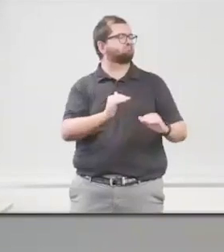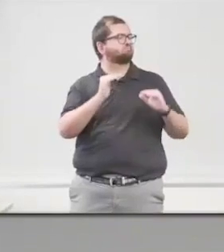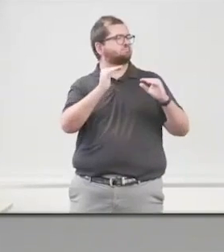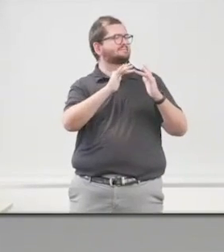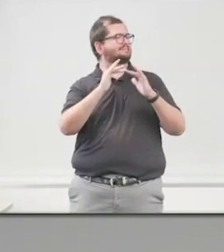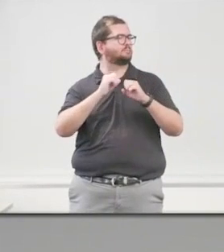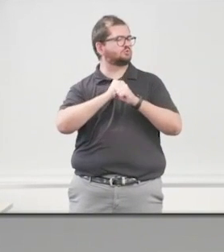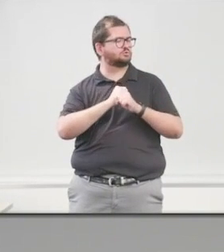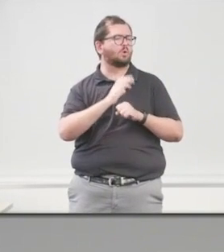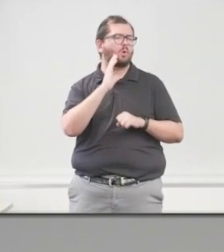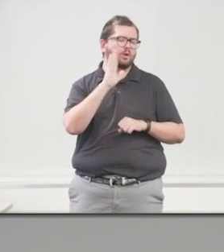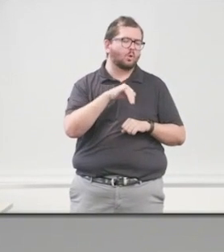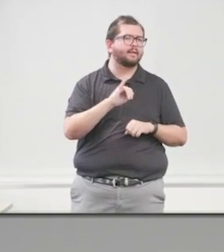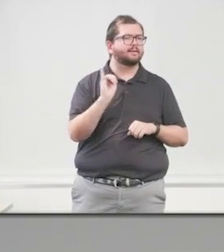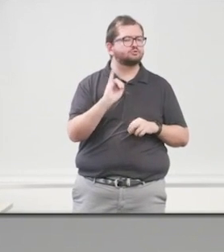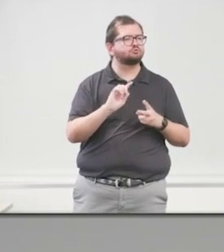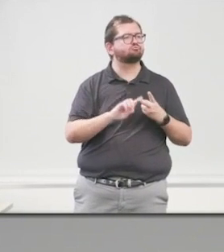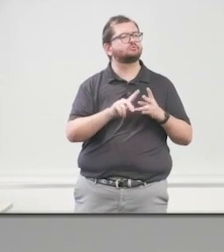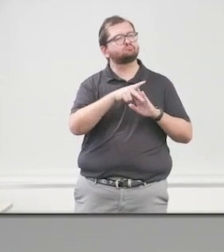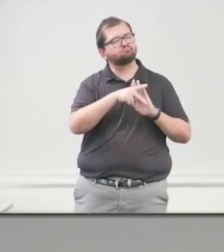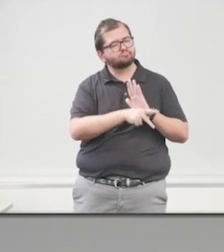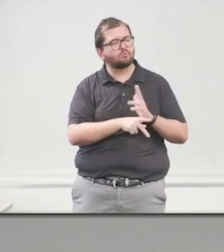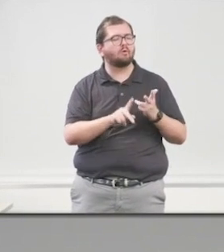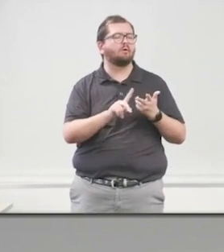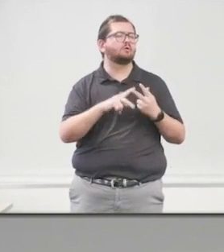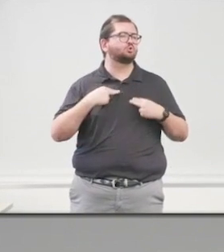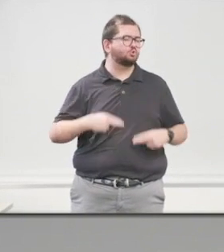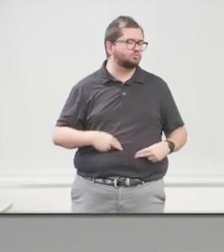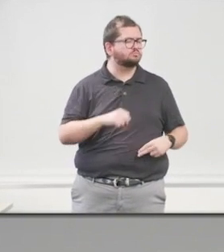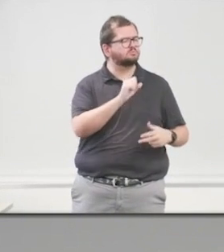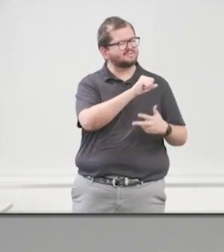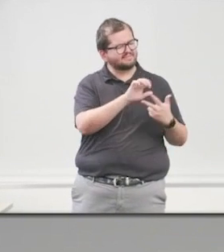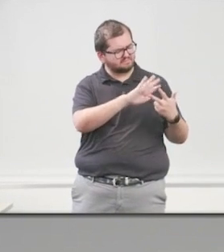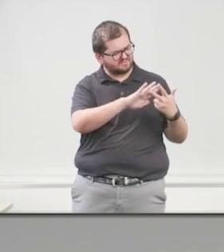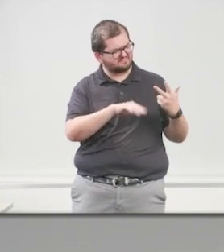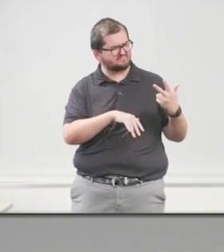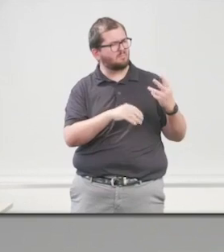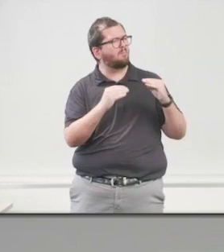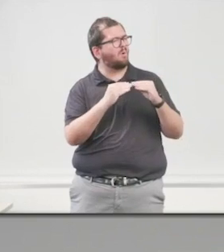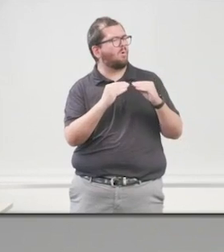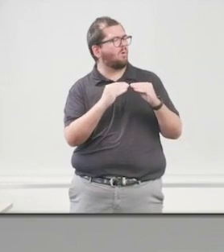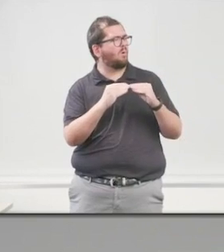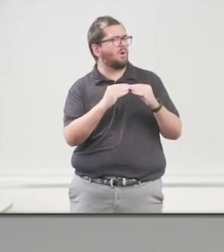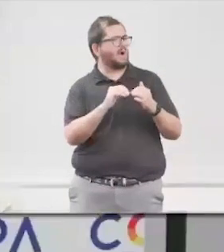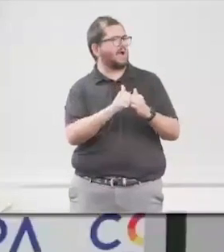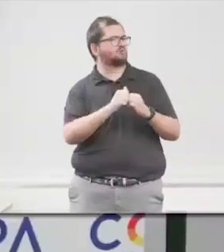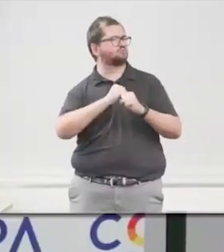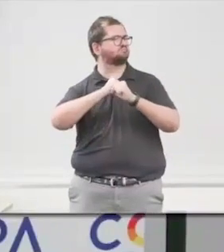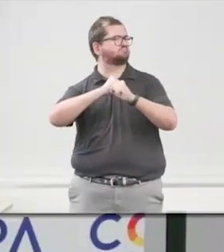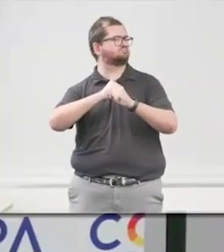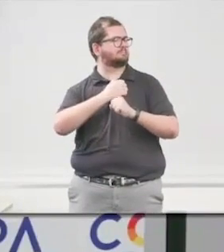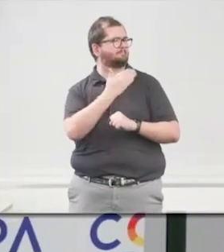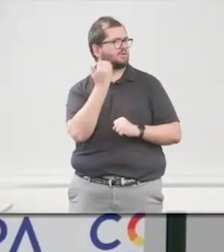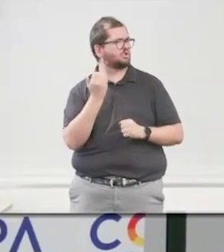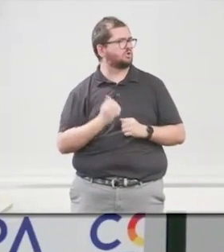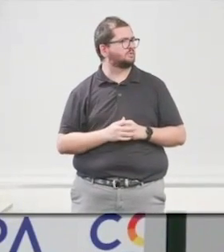We talked about protocols. We talked about the human element. But what else do you think organizations should be doing? Yeah, well,